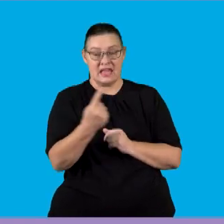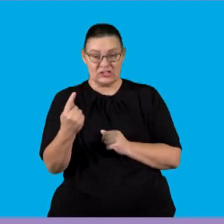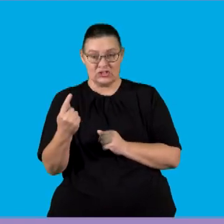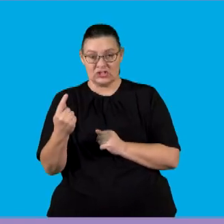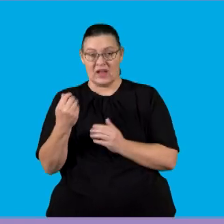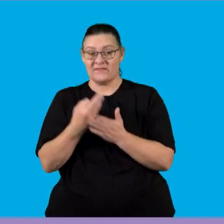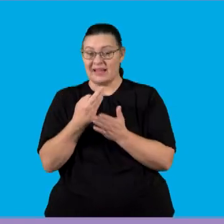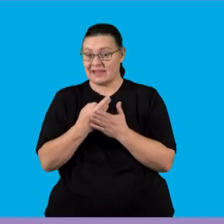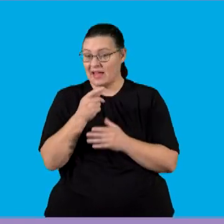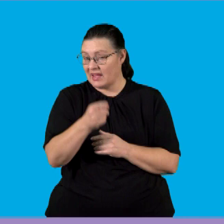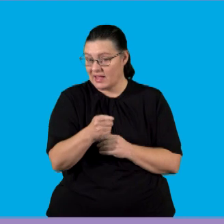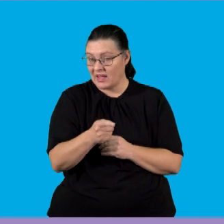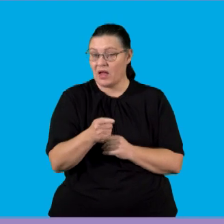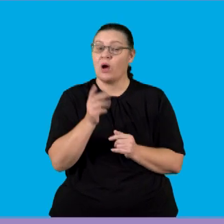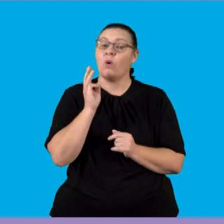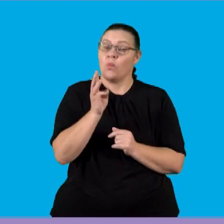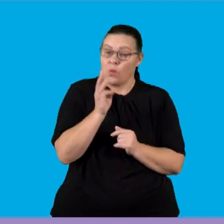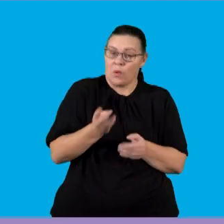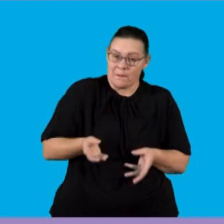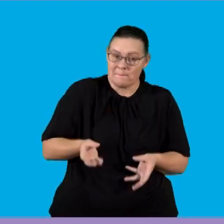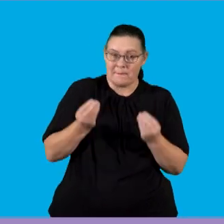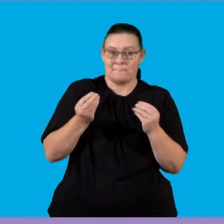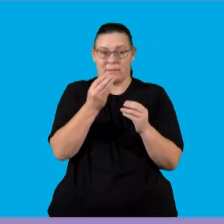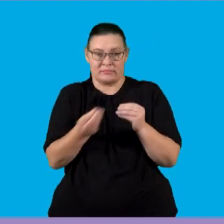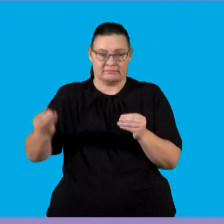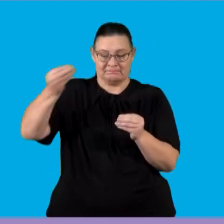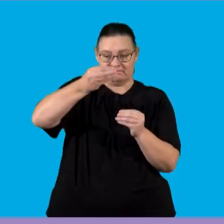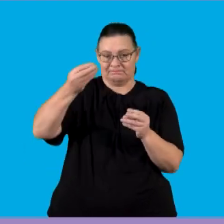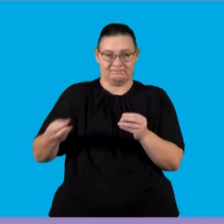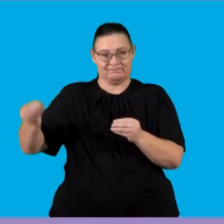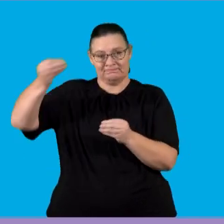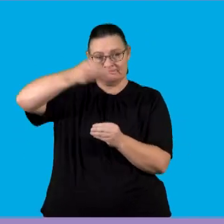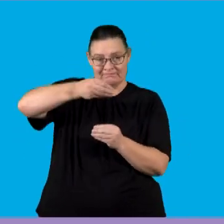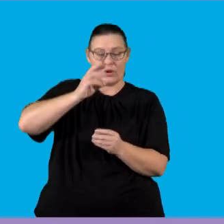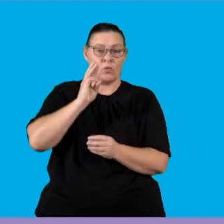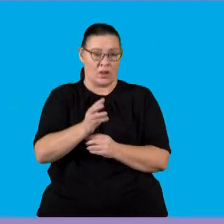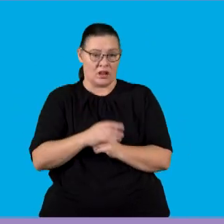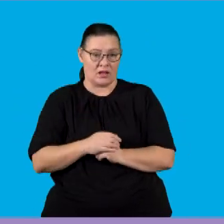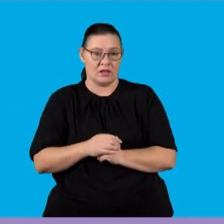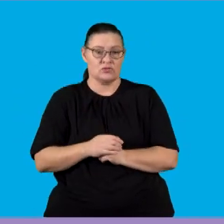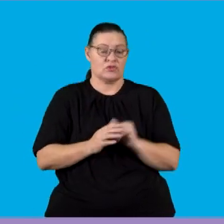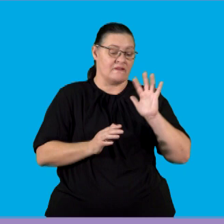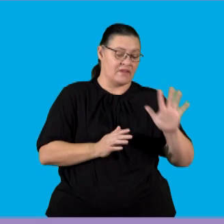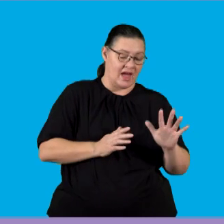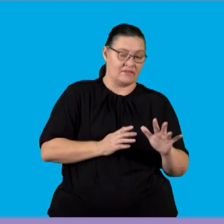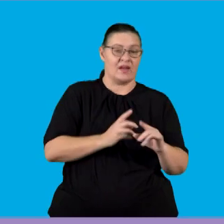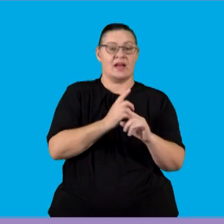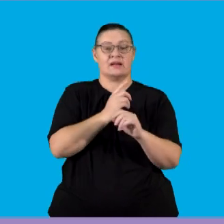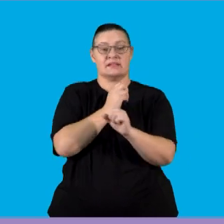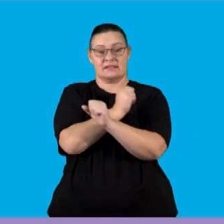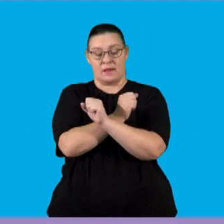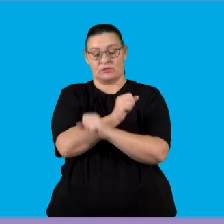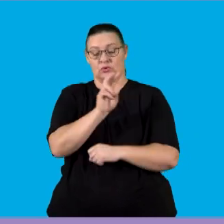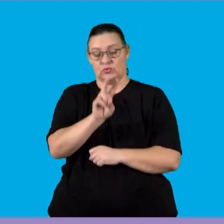factor in the product will get that exponent that is raised there, or each exponent within the product is going